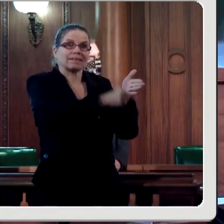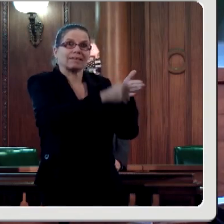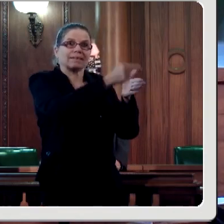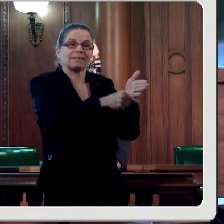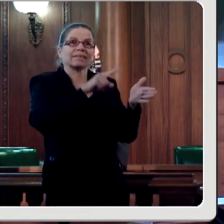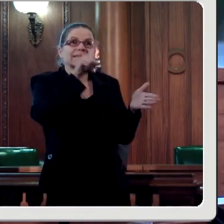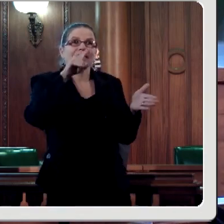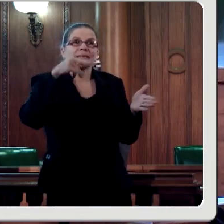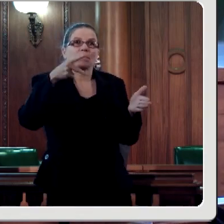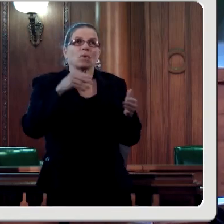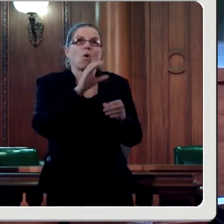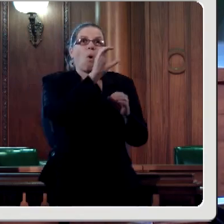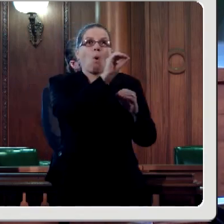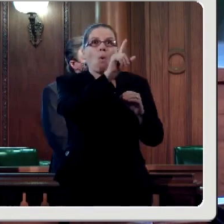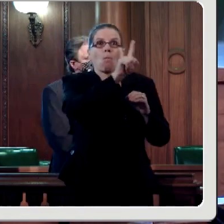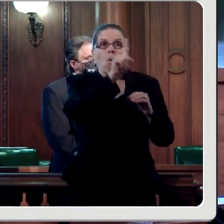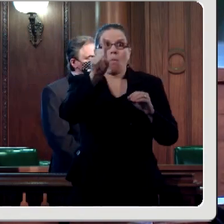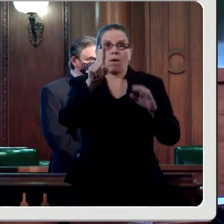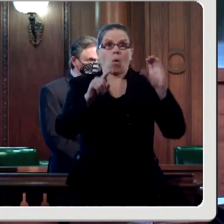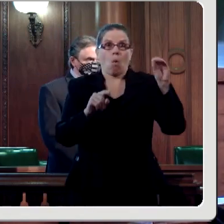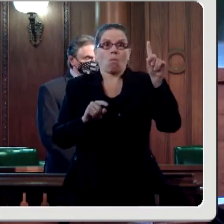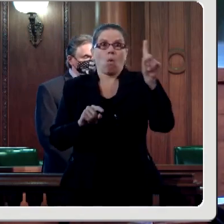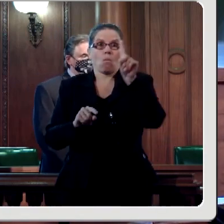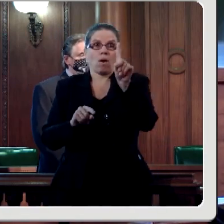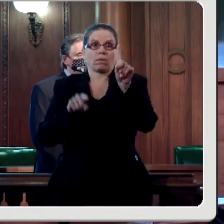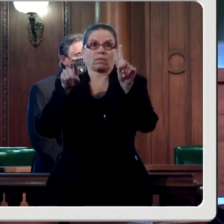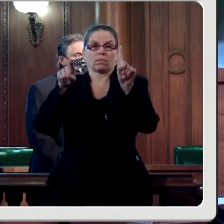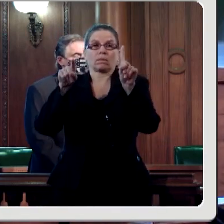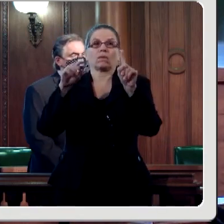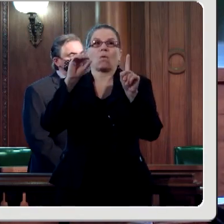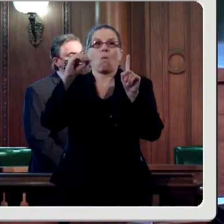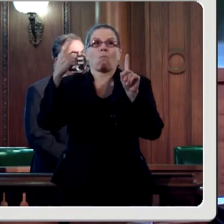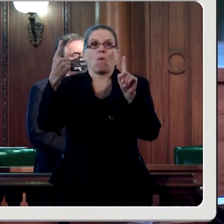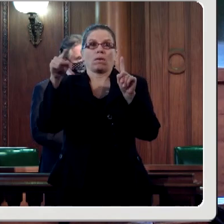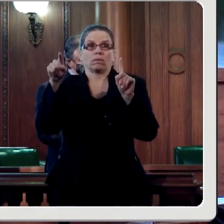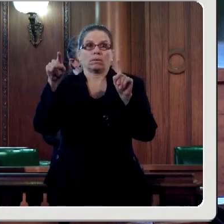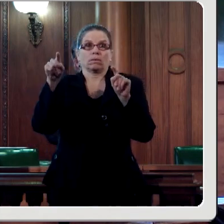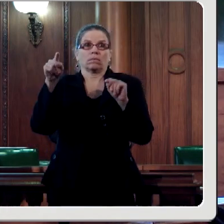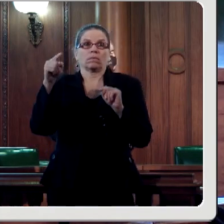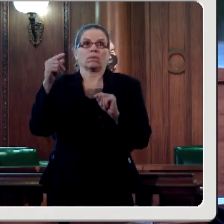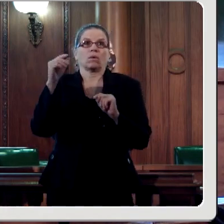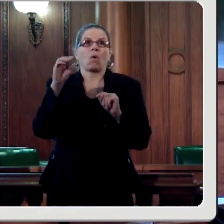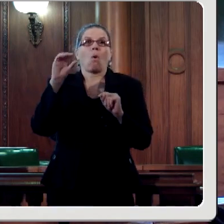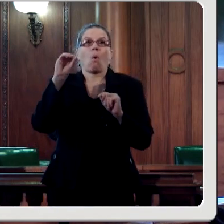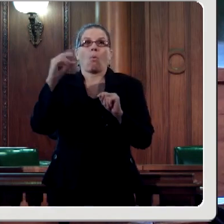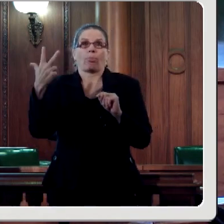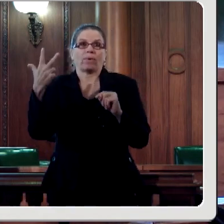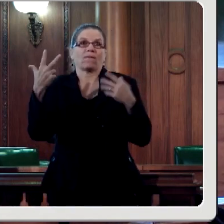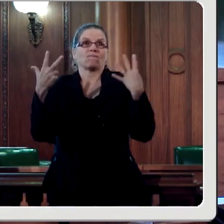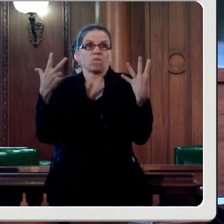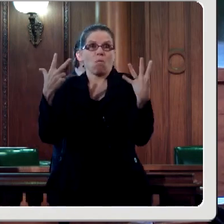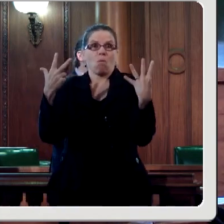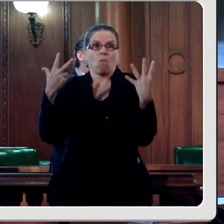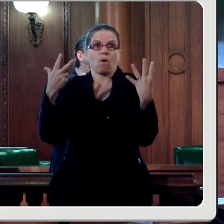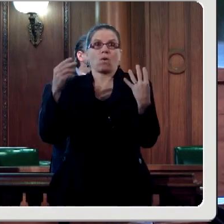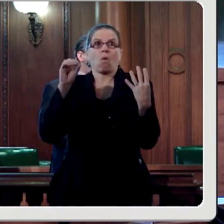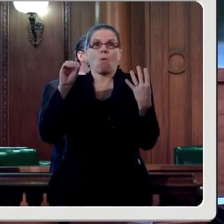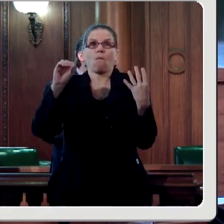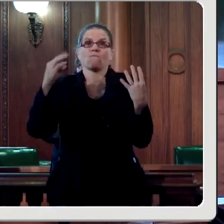01101, 1 case. 01103, 4 cases. 01104,